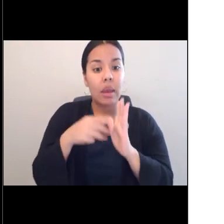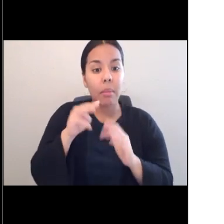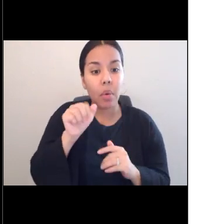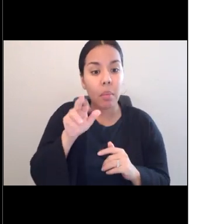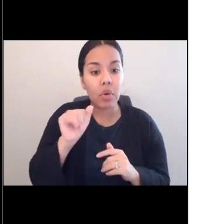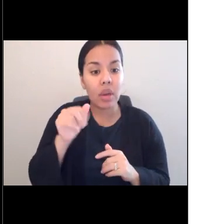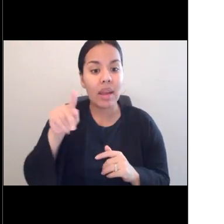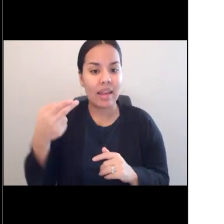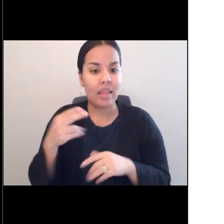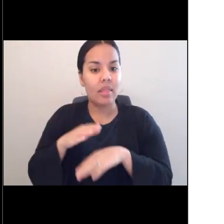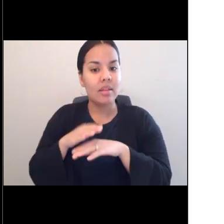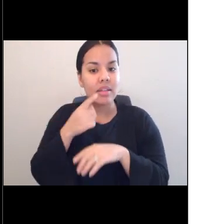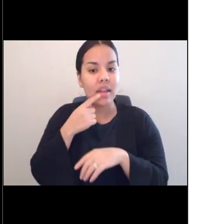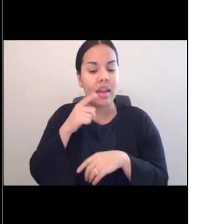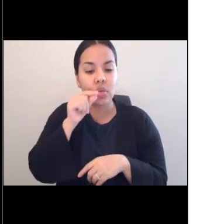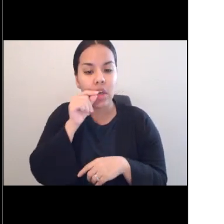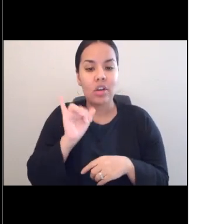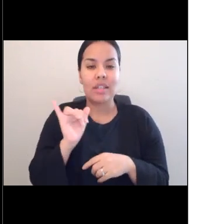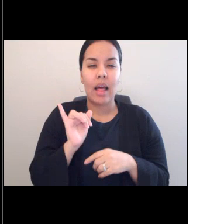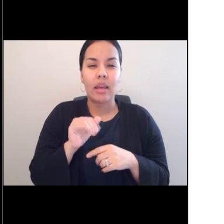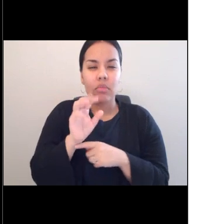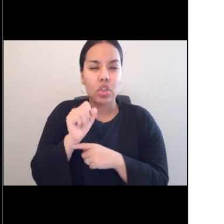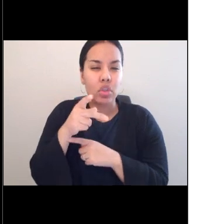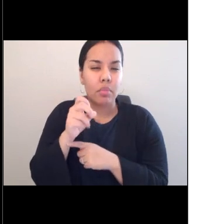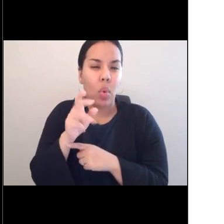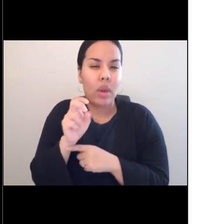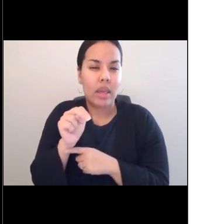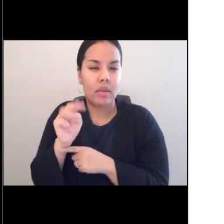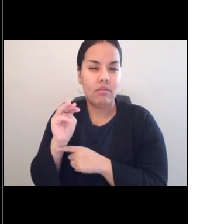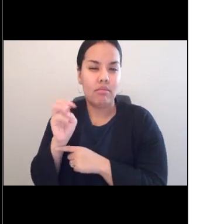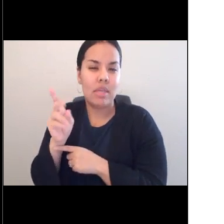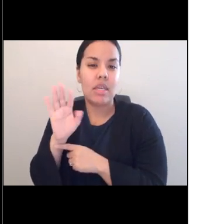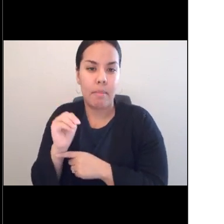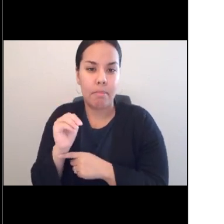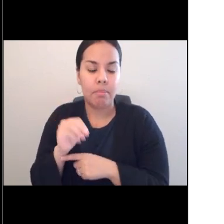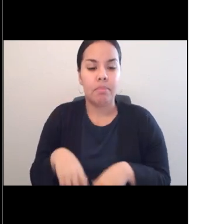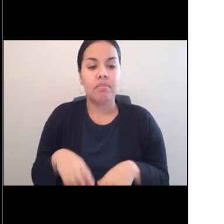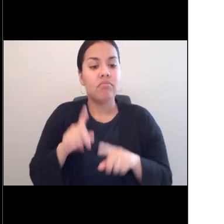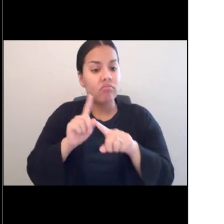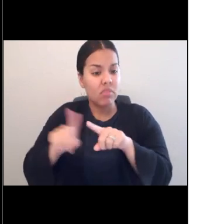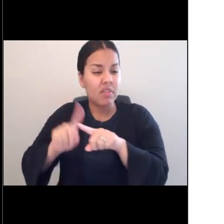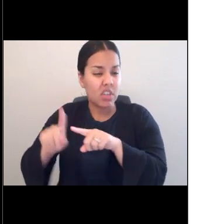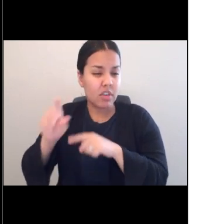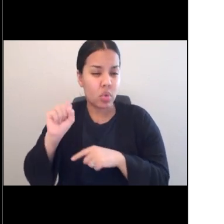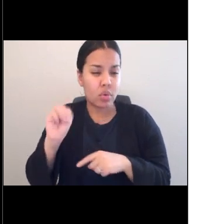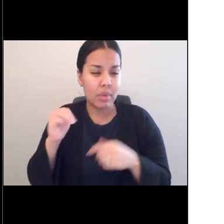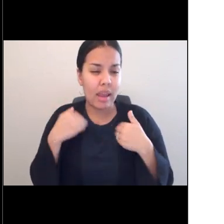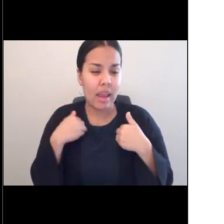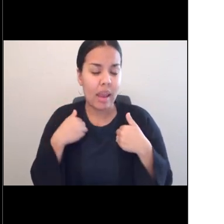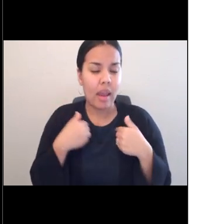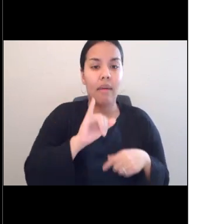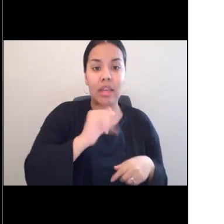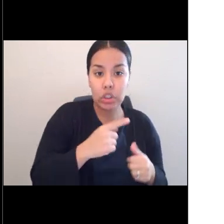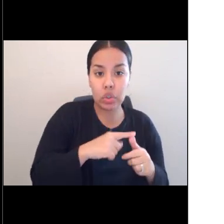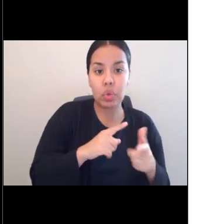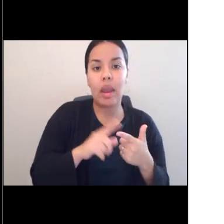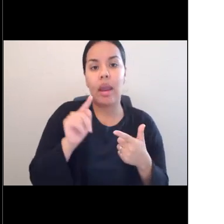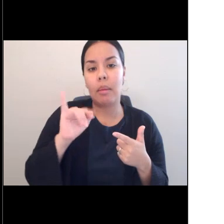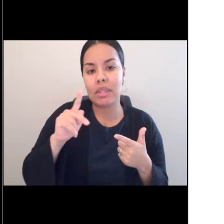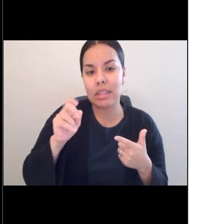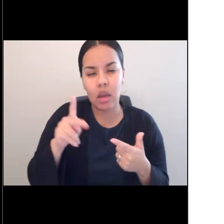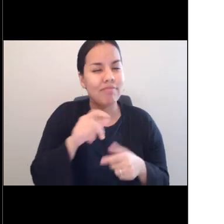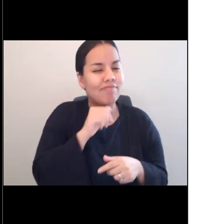work on Twitter as kind of a spoken medium. There's other social medias as well, things like Instagram and TikTok, which we're not going to